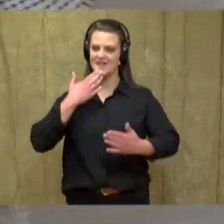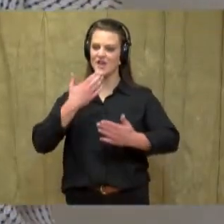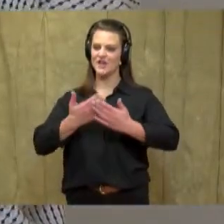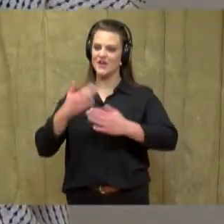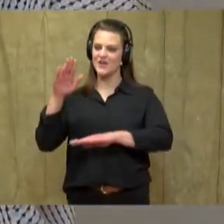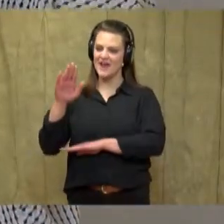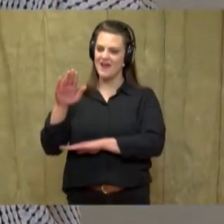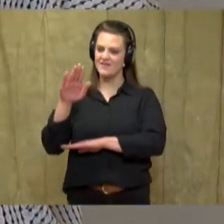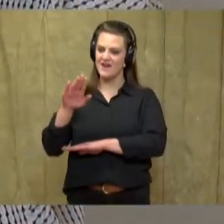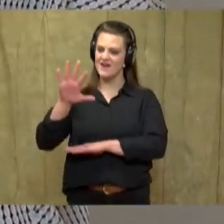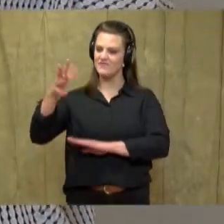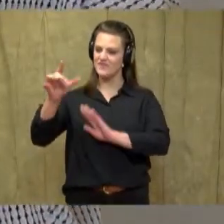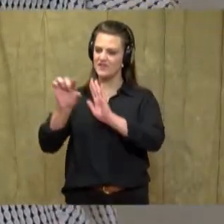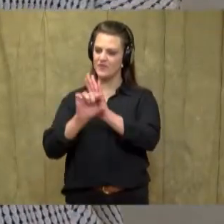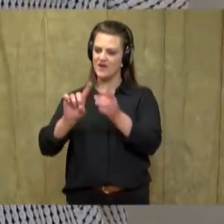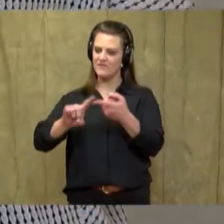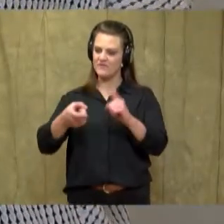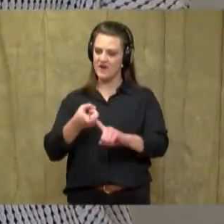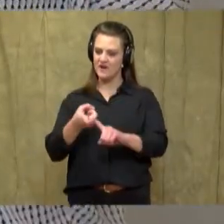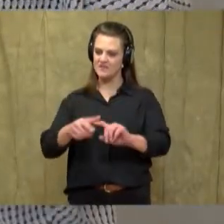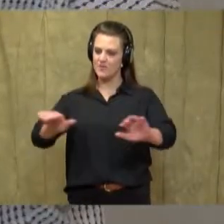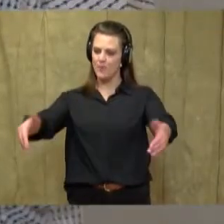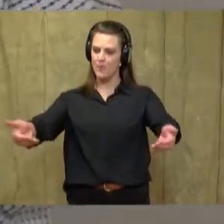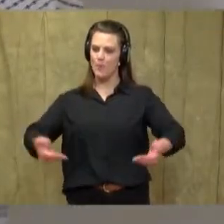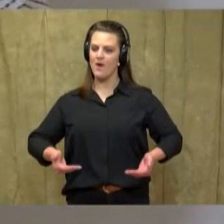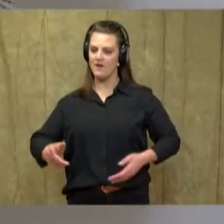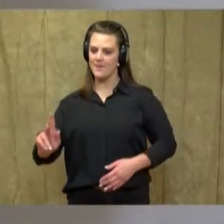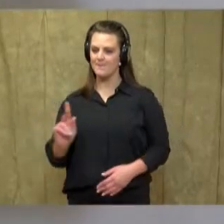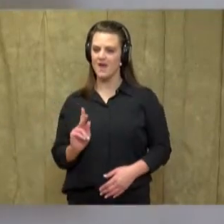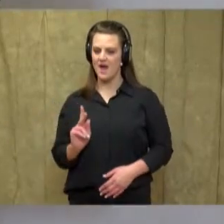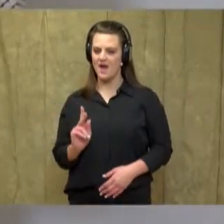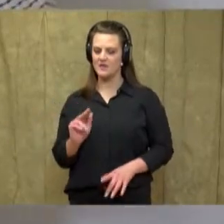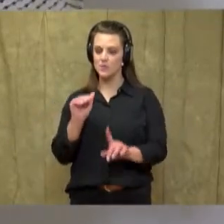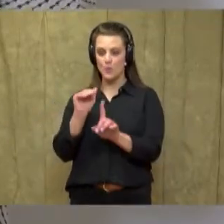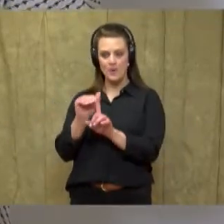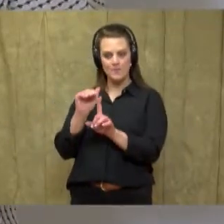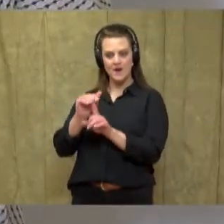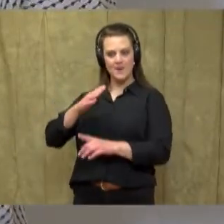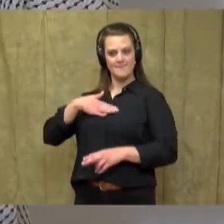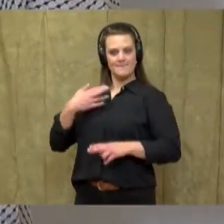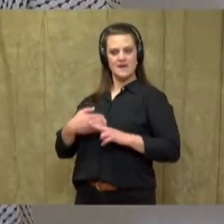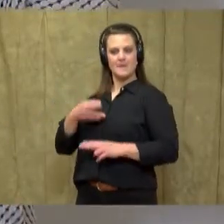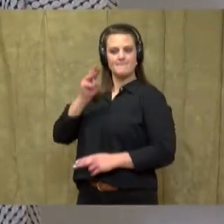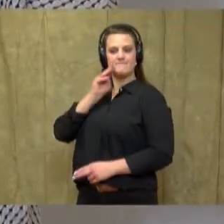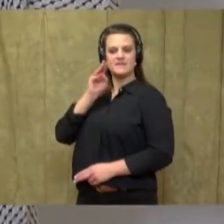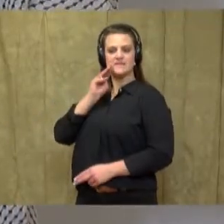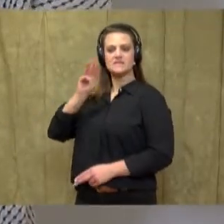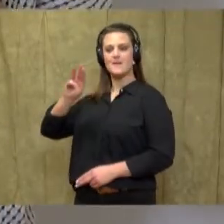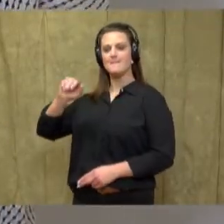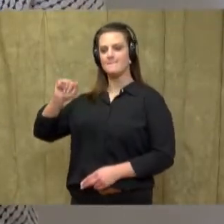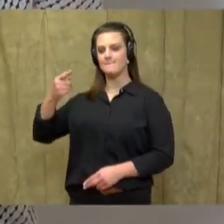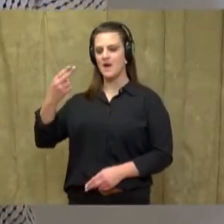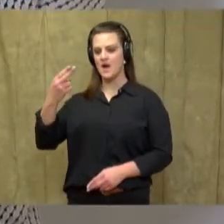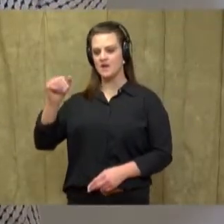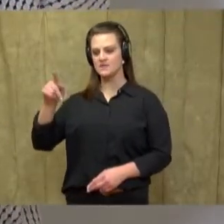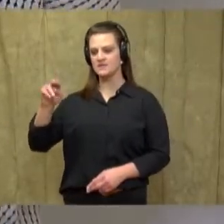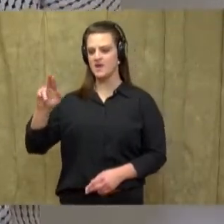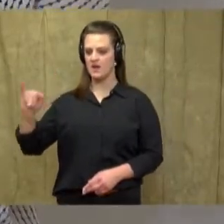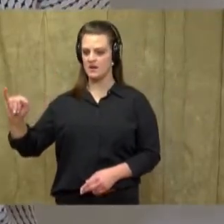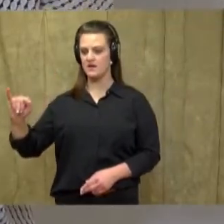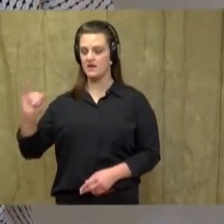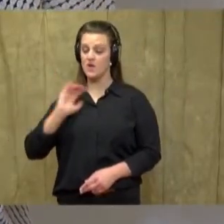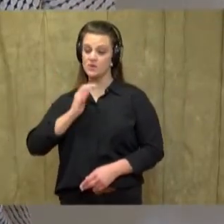Good afternoon, fifth grade friends. Welcome back. As a reminder, I am Mrs. Matani, and today we're going to continue